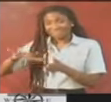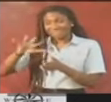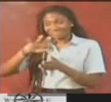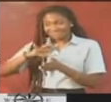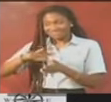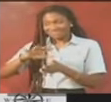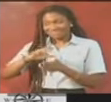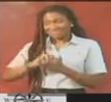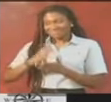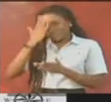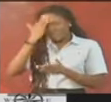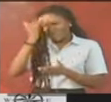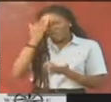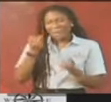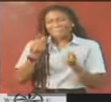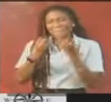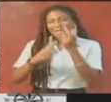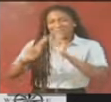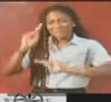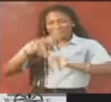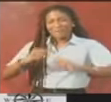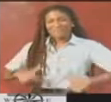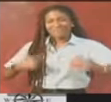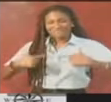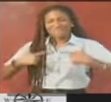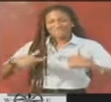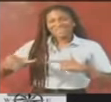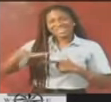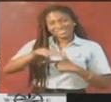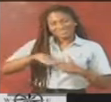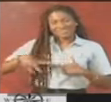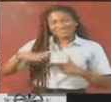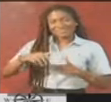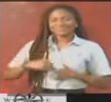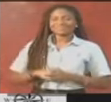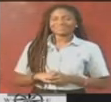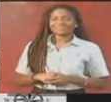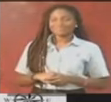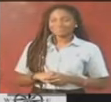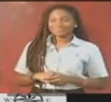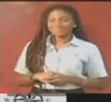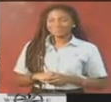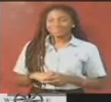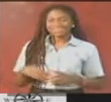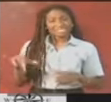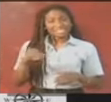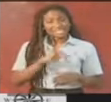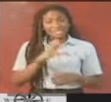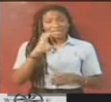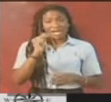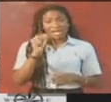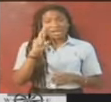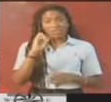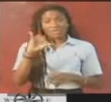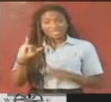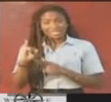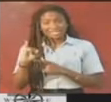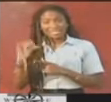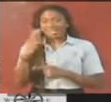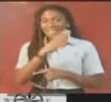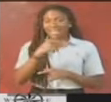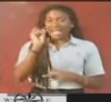the highly populated areas in that area. While there are other areas in County Carney and Victoria where they are